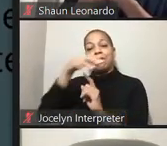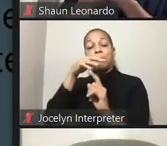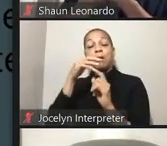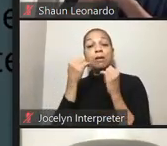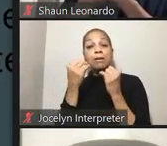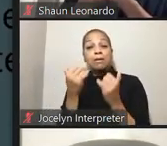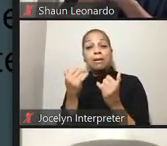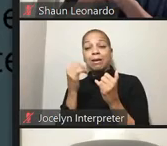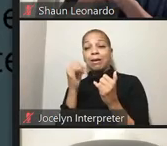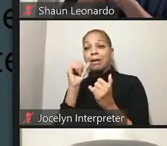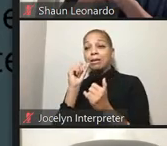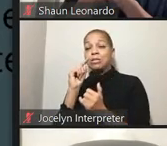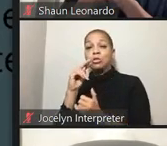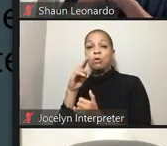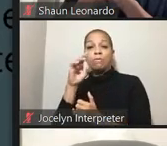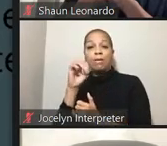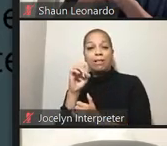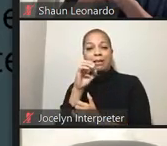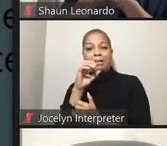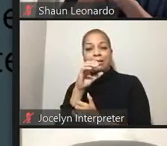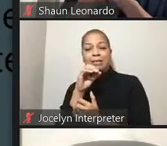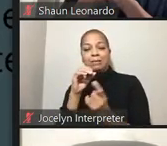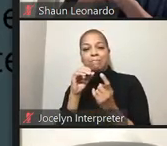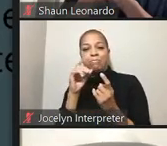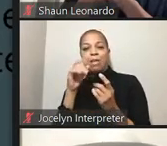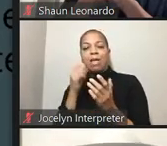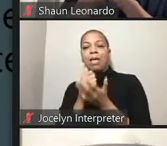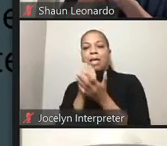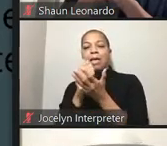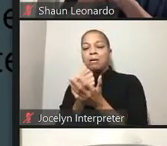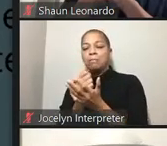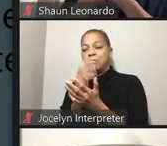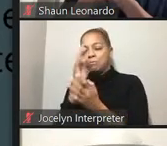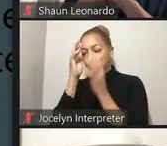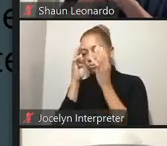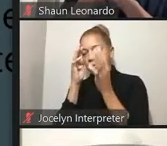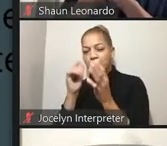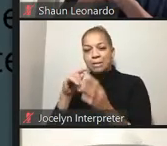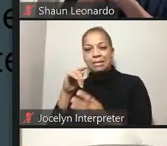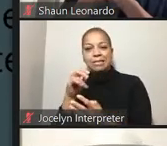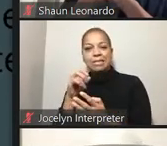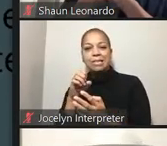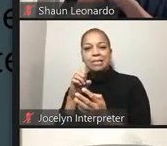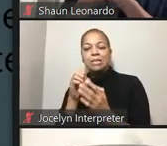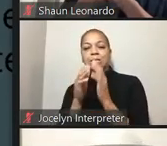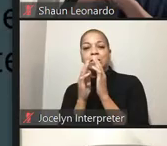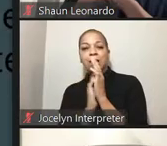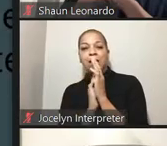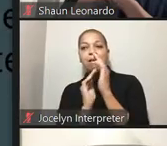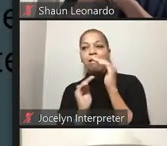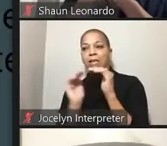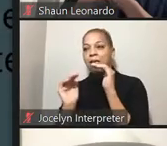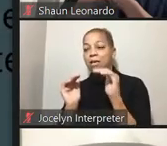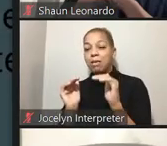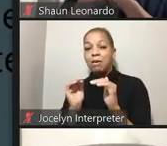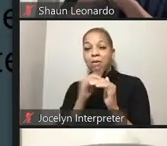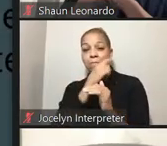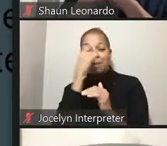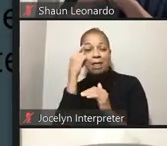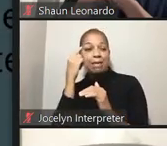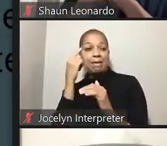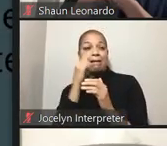spectacle and surveillance helps to create the conditions by which viral images of Black death is normalized.